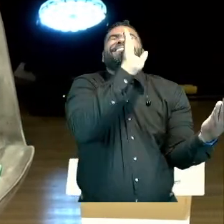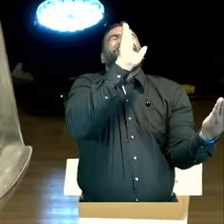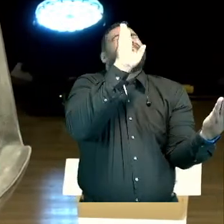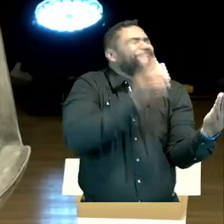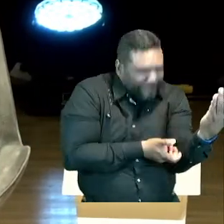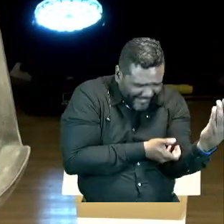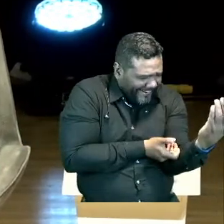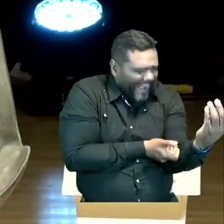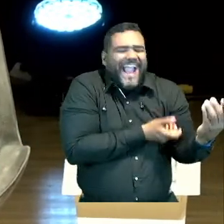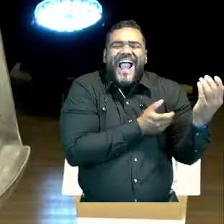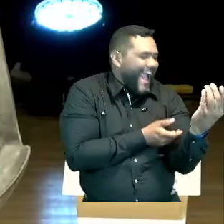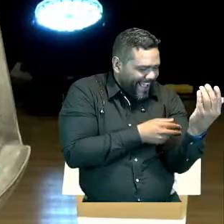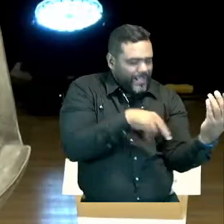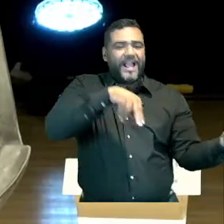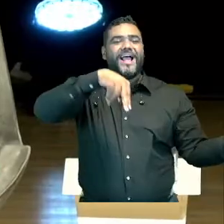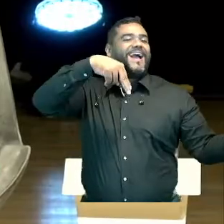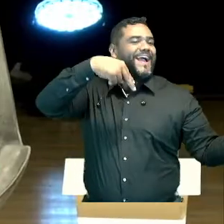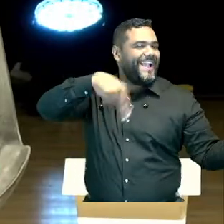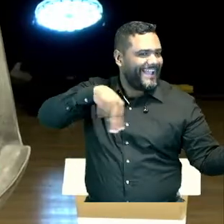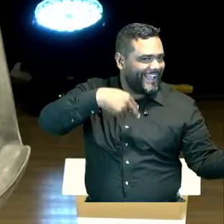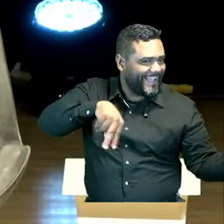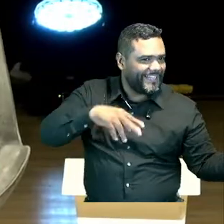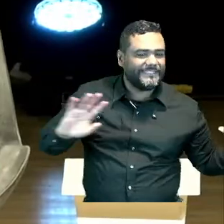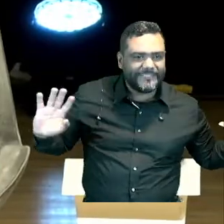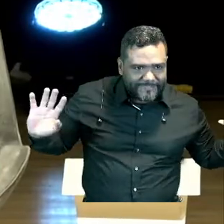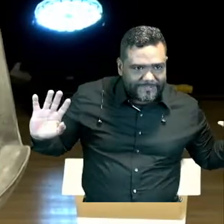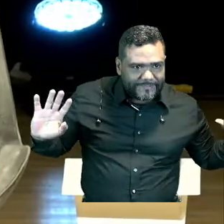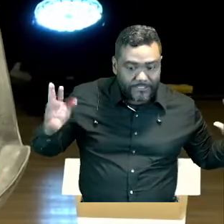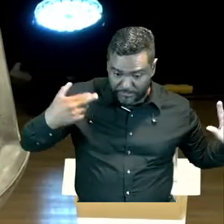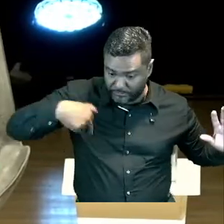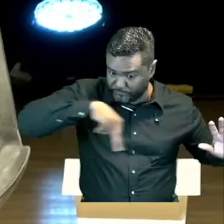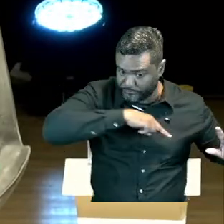You sing to them, you make them dance and move.